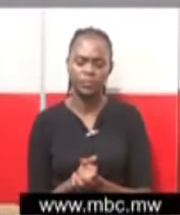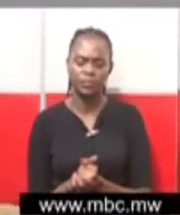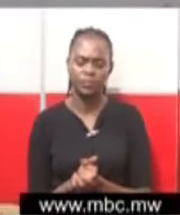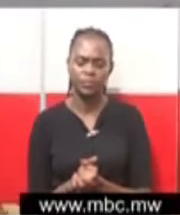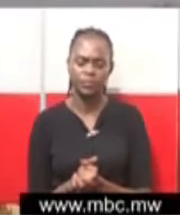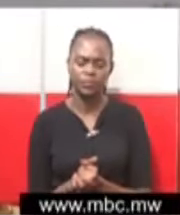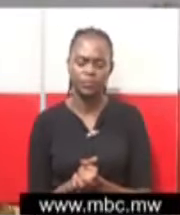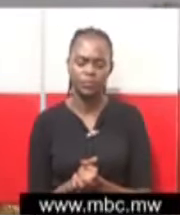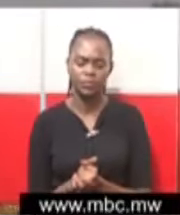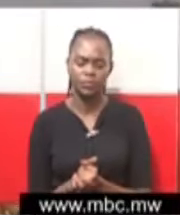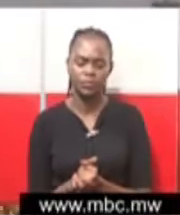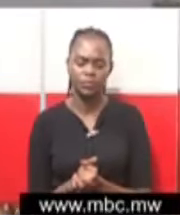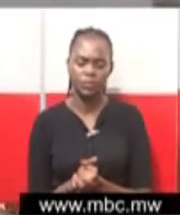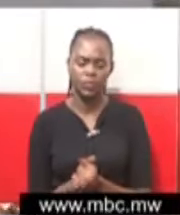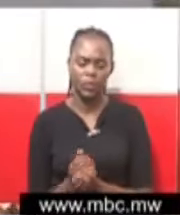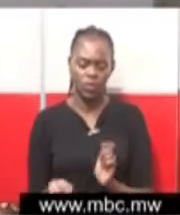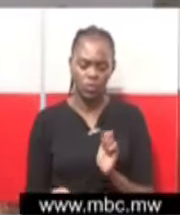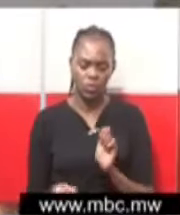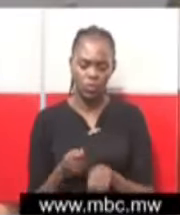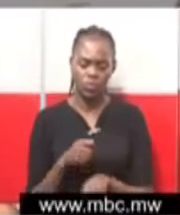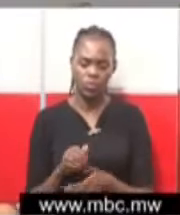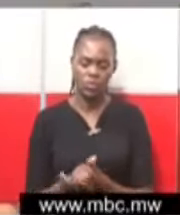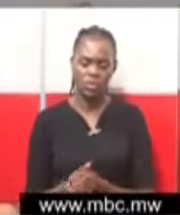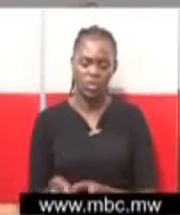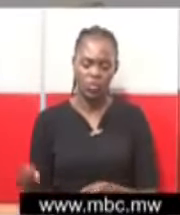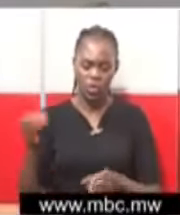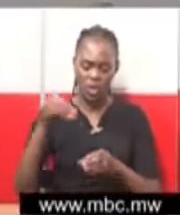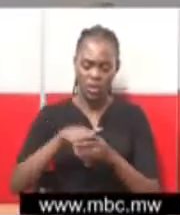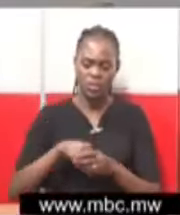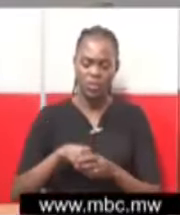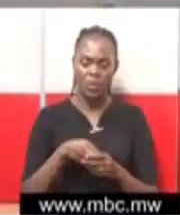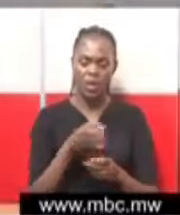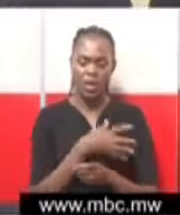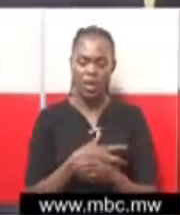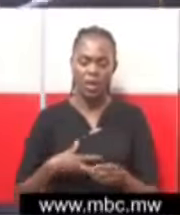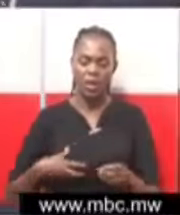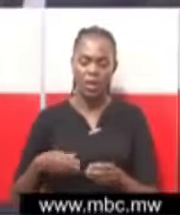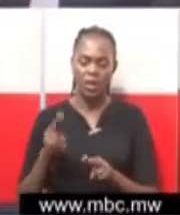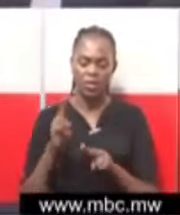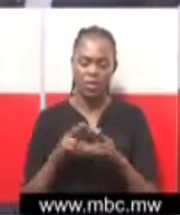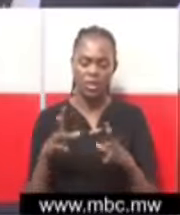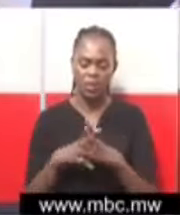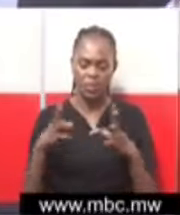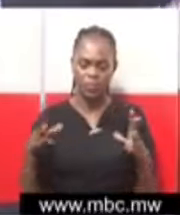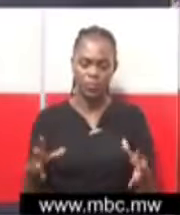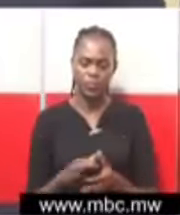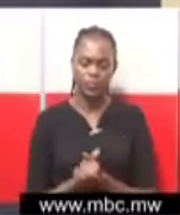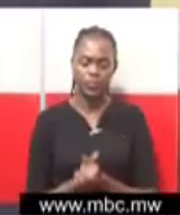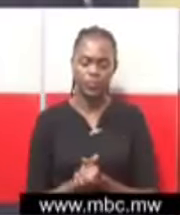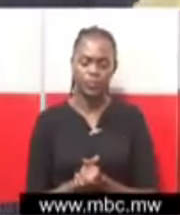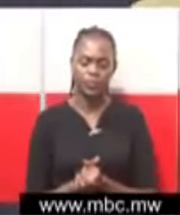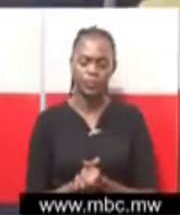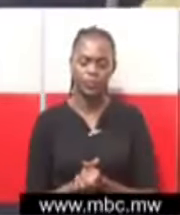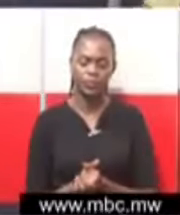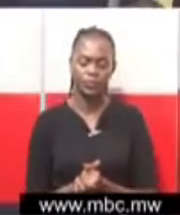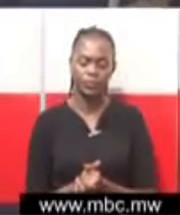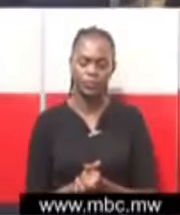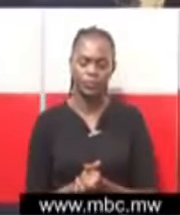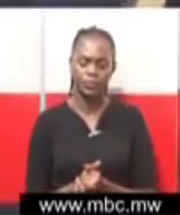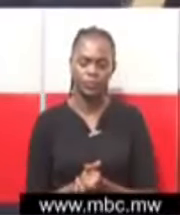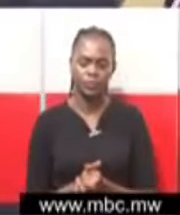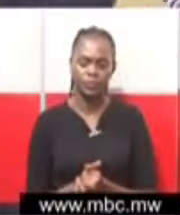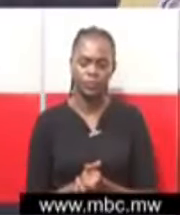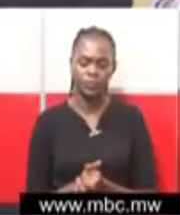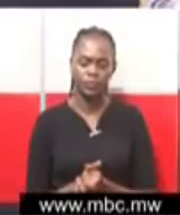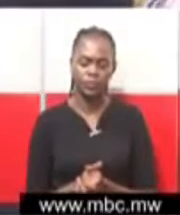to improve the participation of women and marginalized groups. The National Political Empowerment of Women strategy seeks